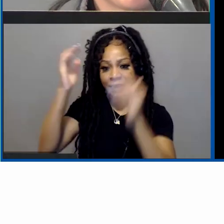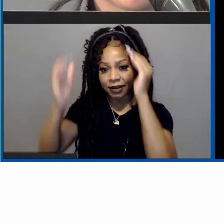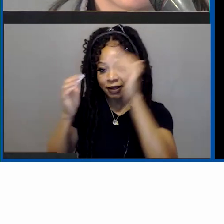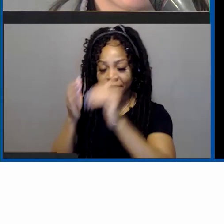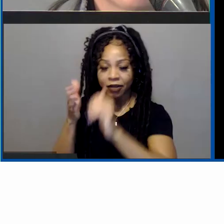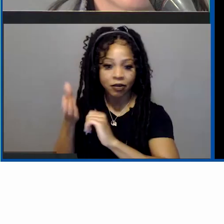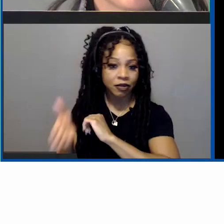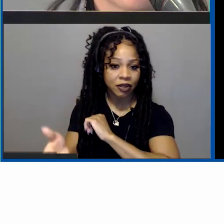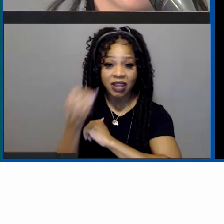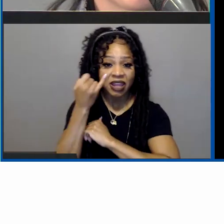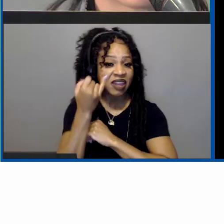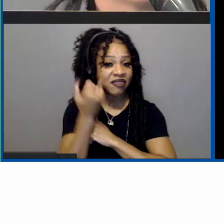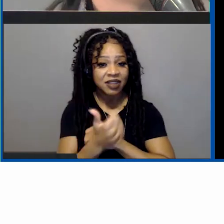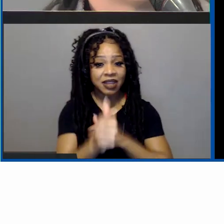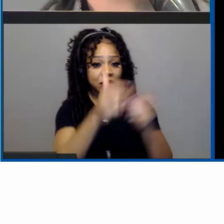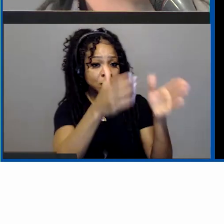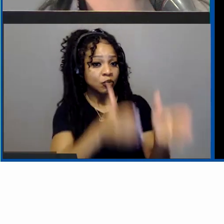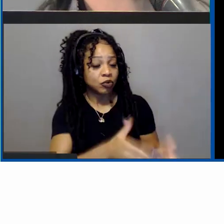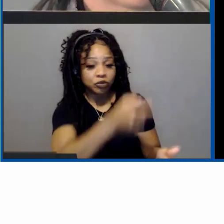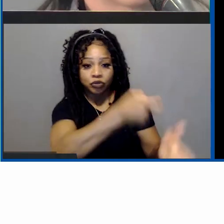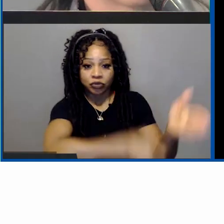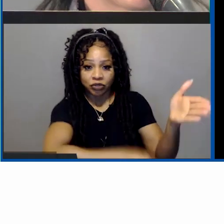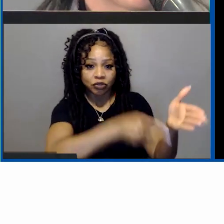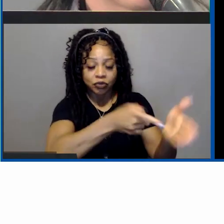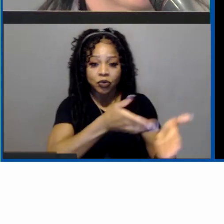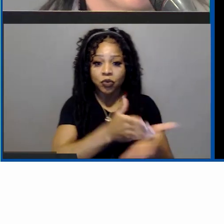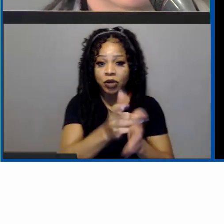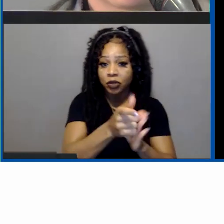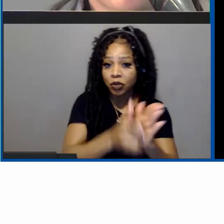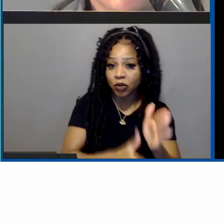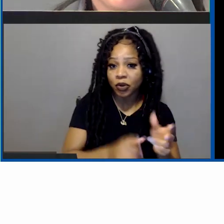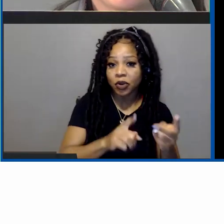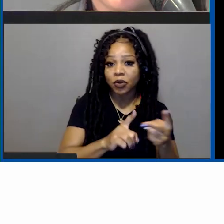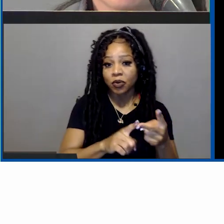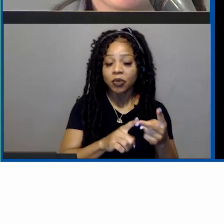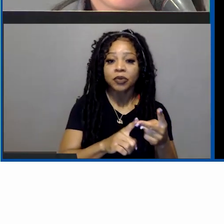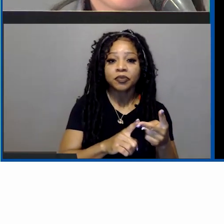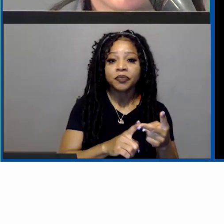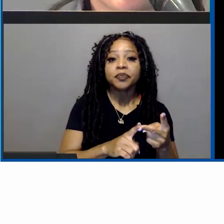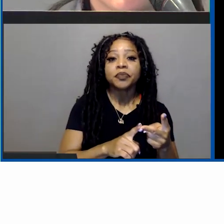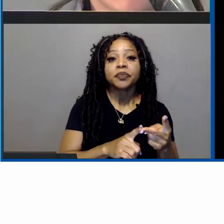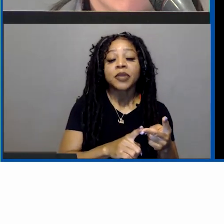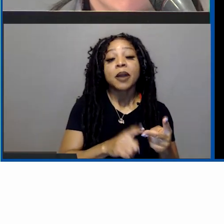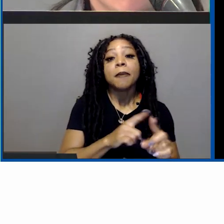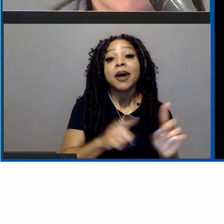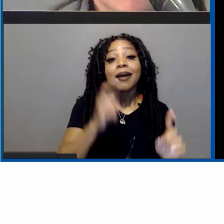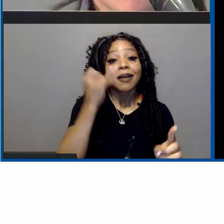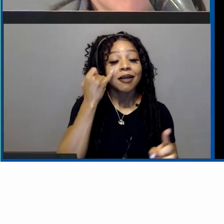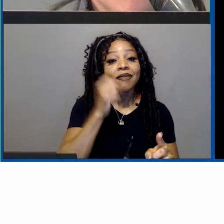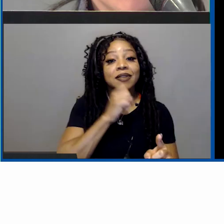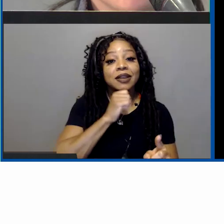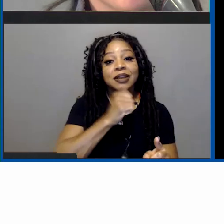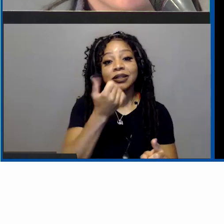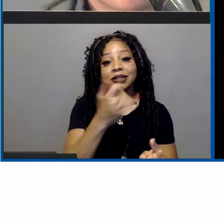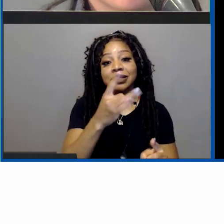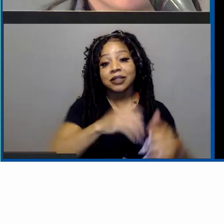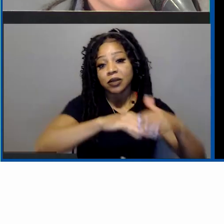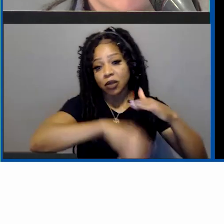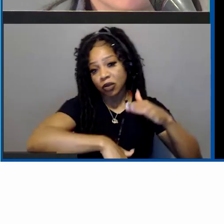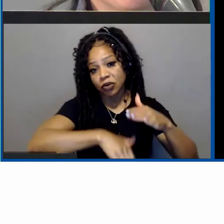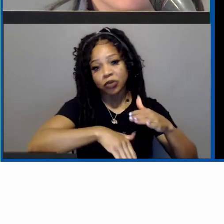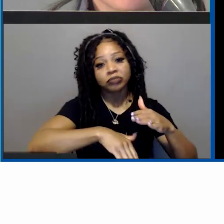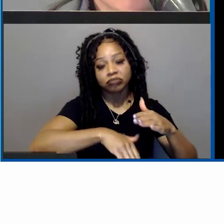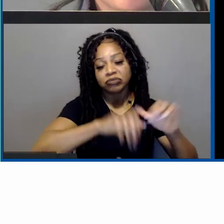of us, if we're charged, we have a right to a lawyer. We do not have a right to have an adult with us unless we're under 18. And